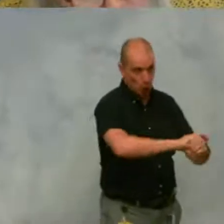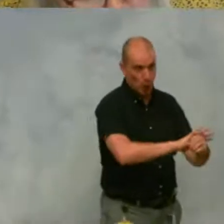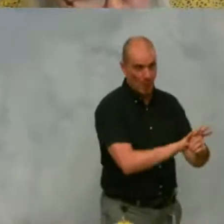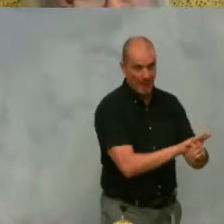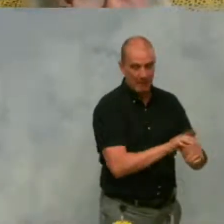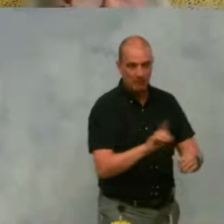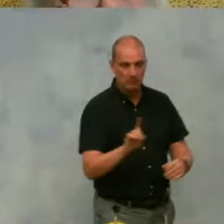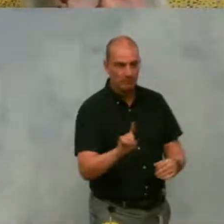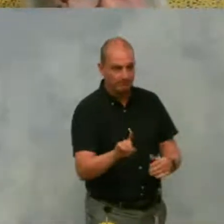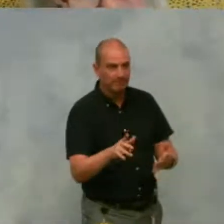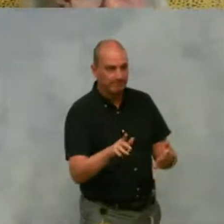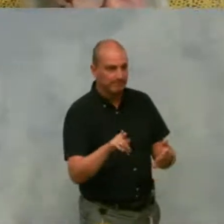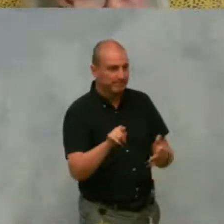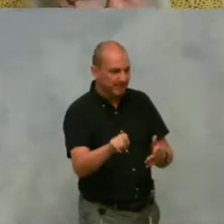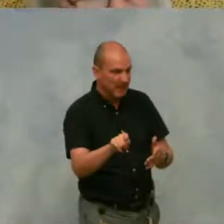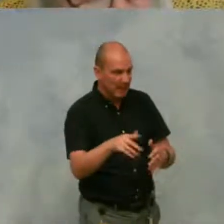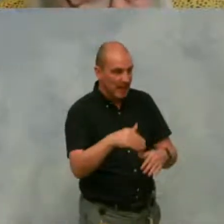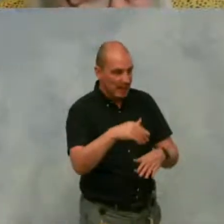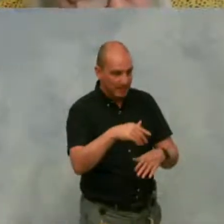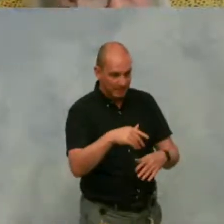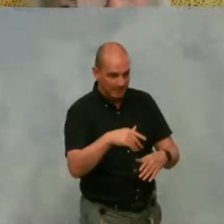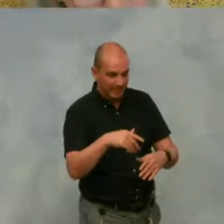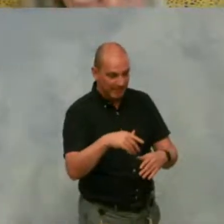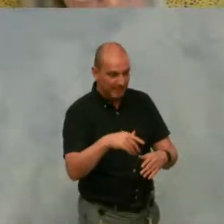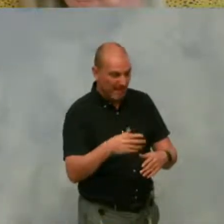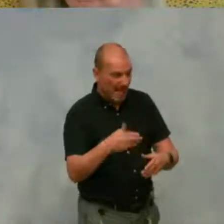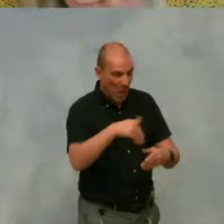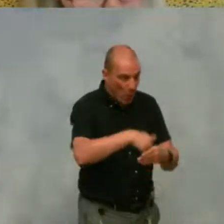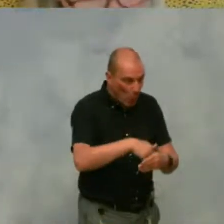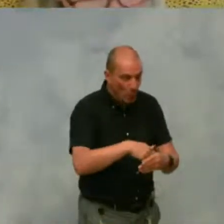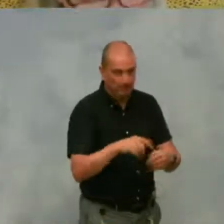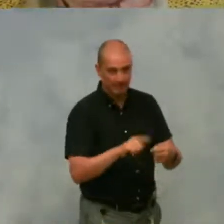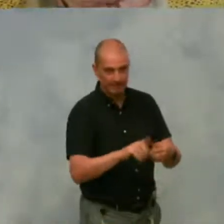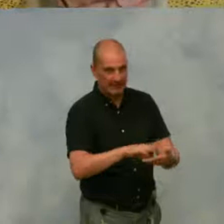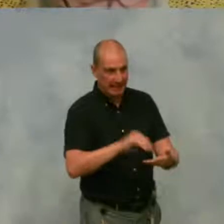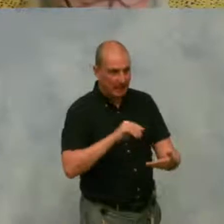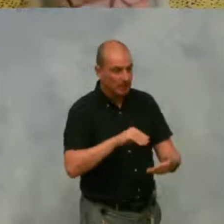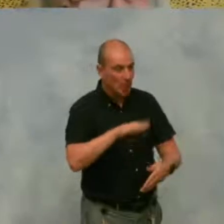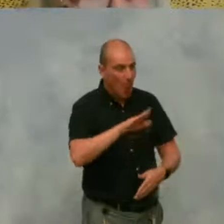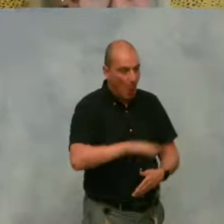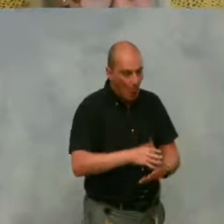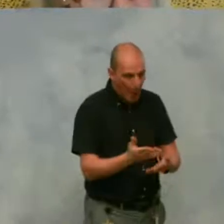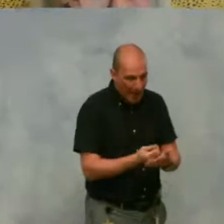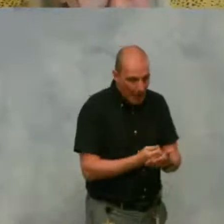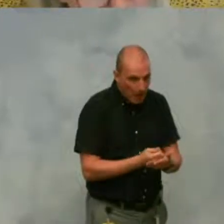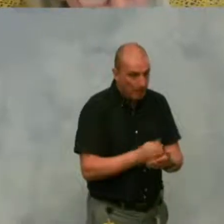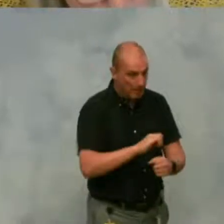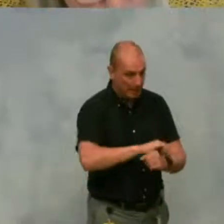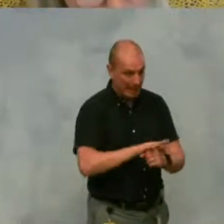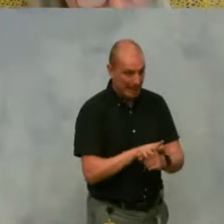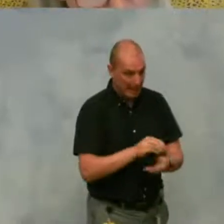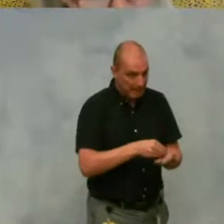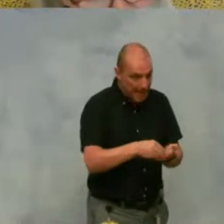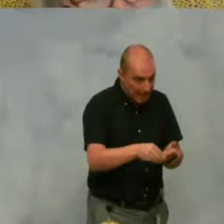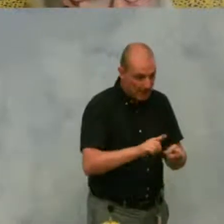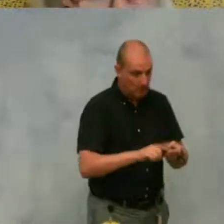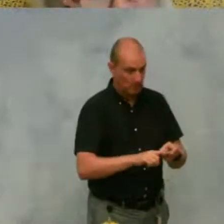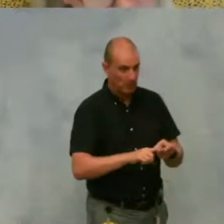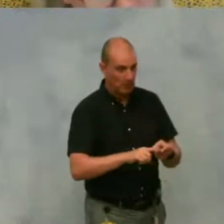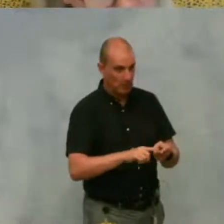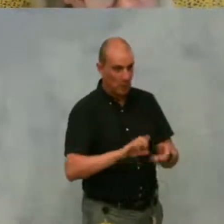towards that £8.2 million, and that includes the low-income pandemic payments as well as costs for processing